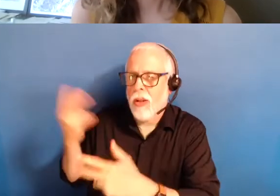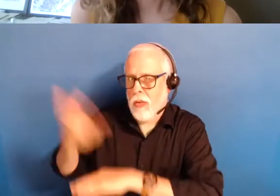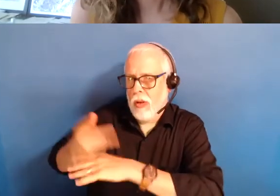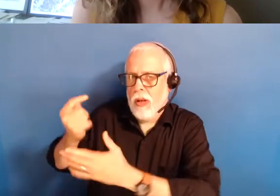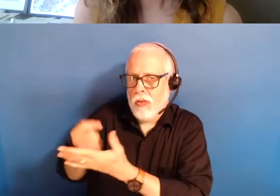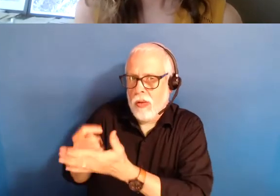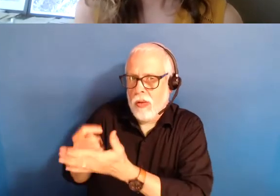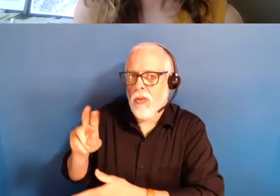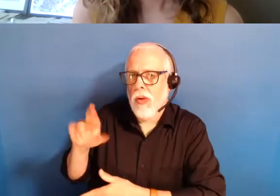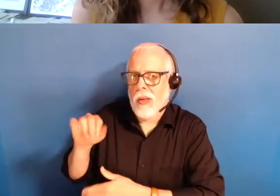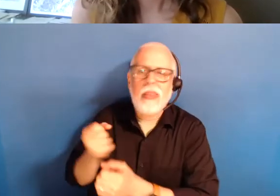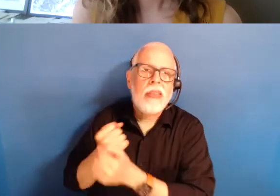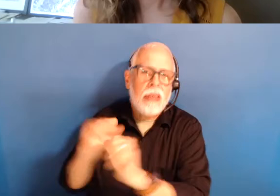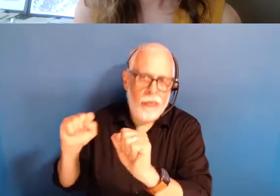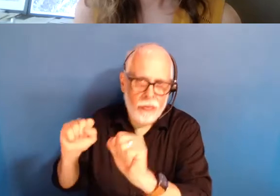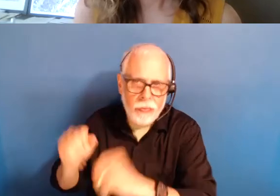of Remdesivir safely.